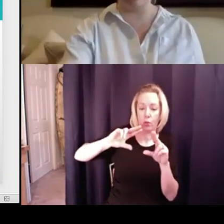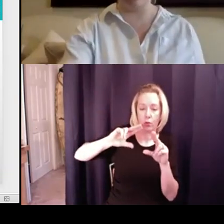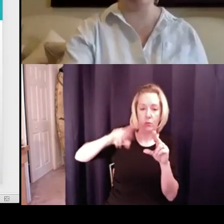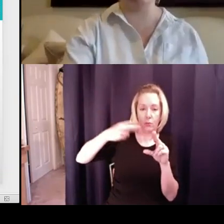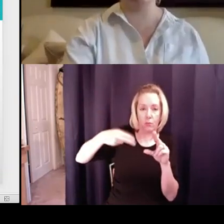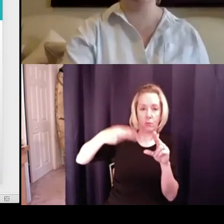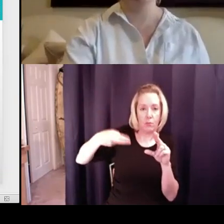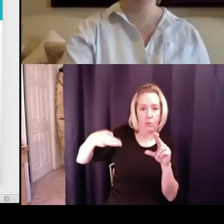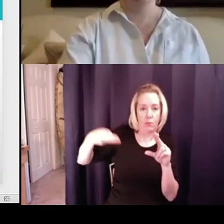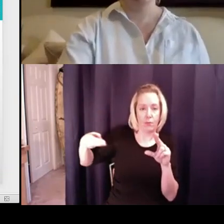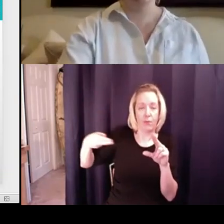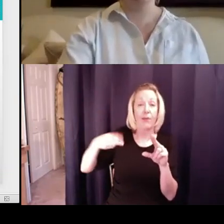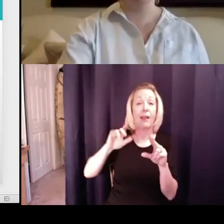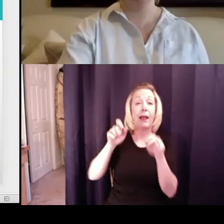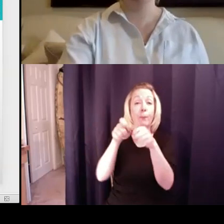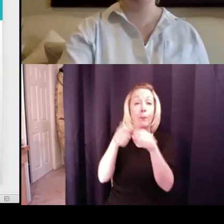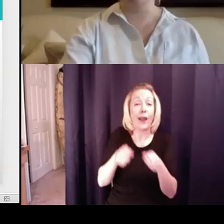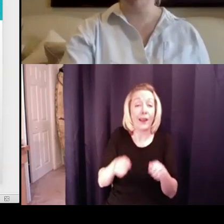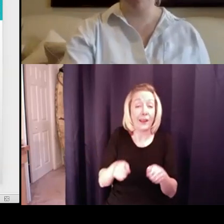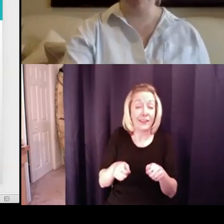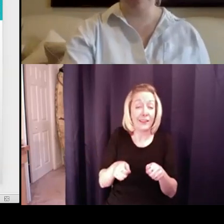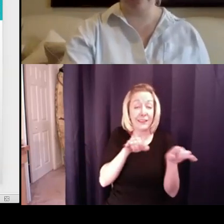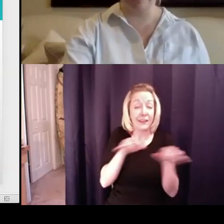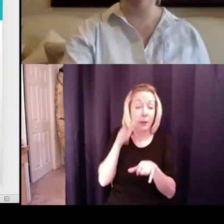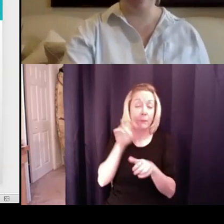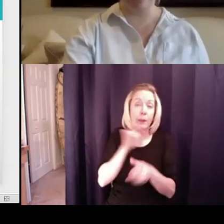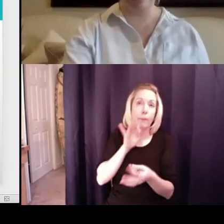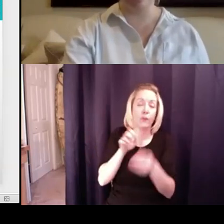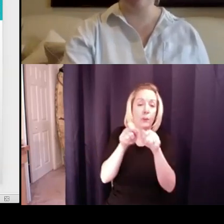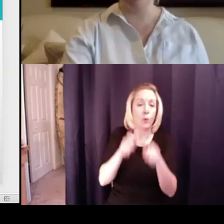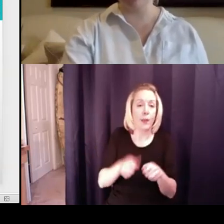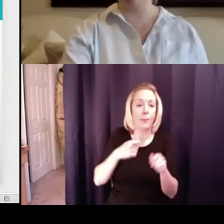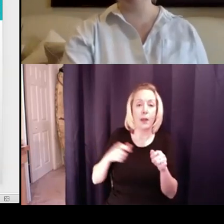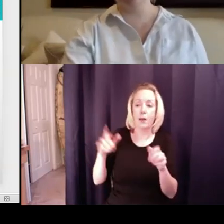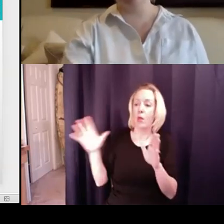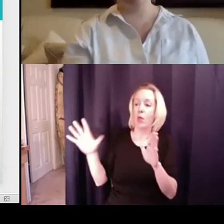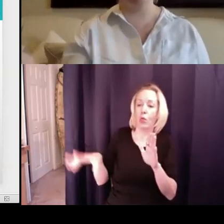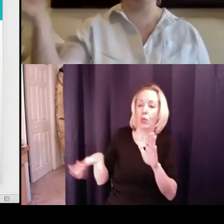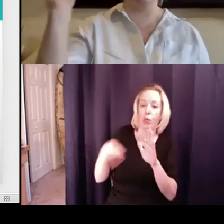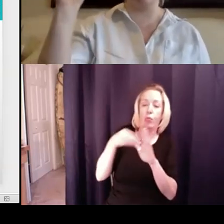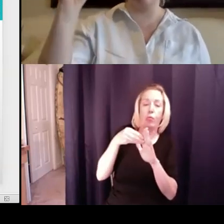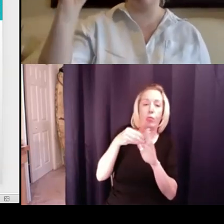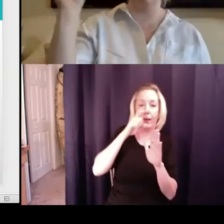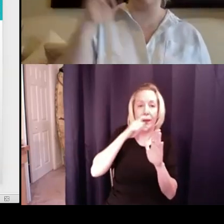that experience. I use my pourer for like a million things. I love to attach food to it,